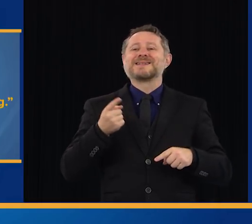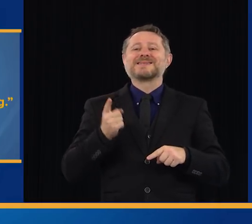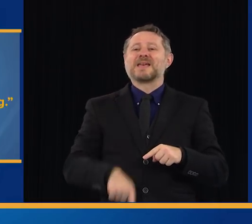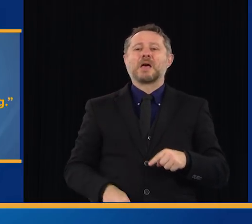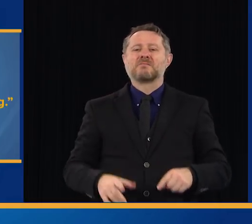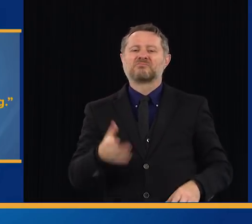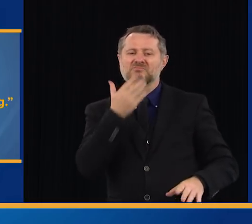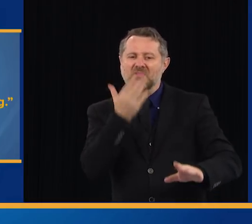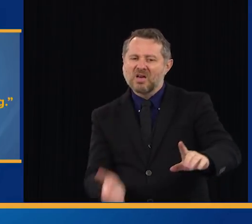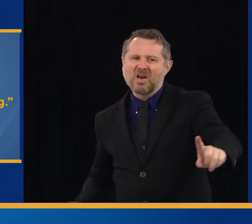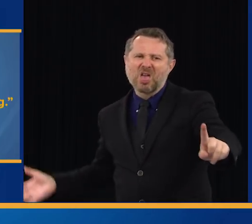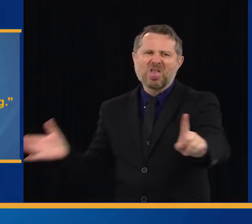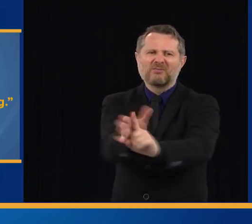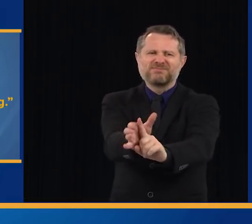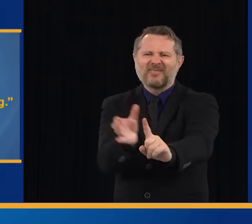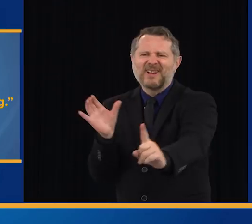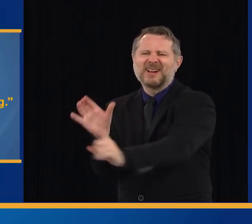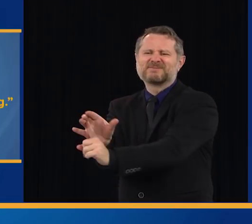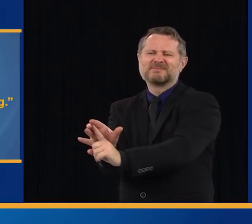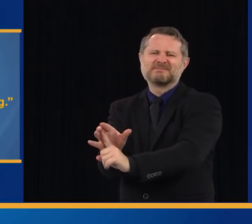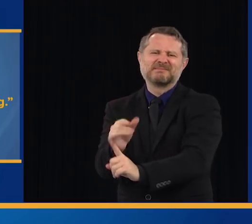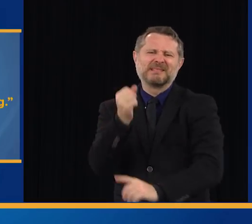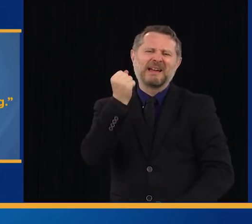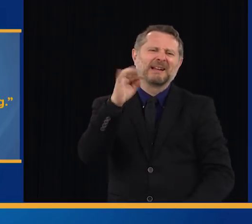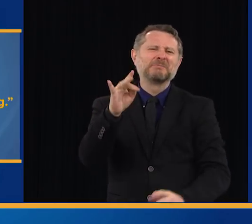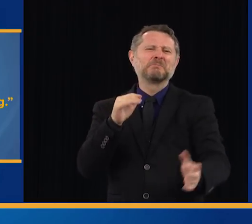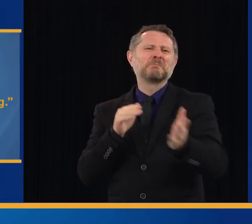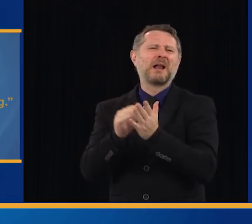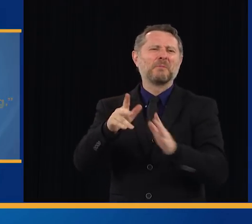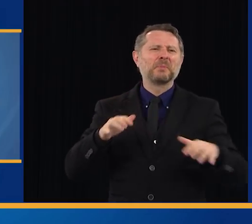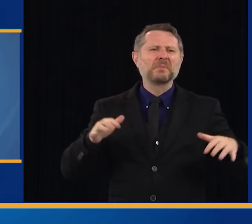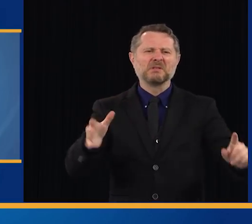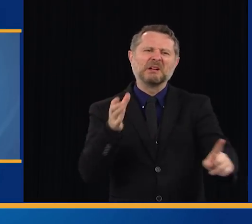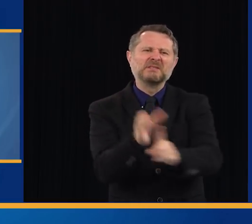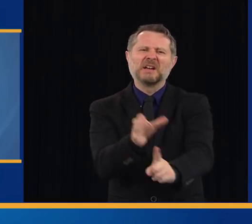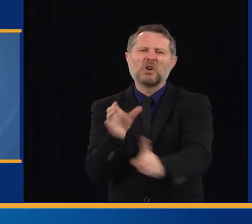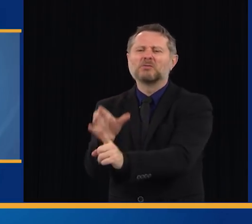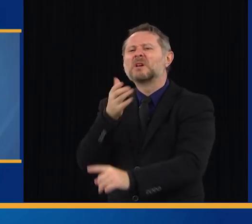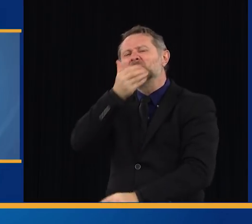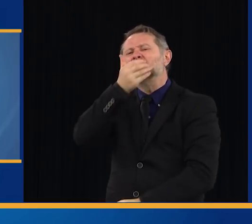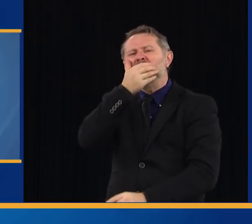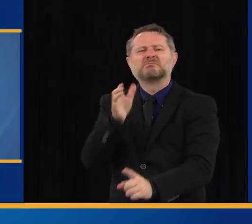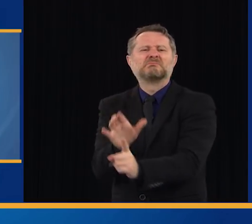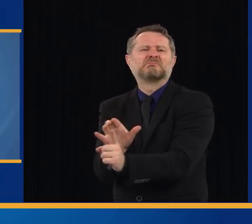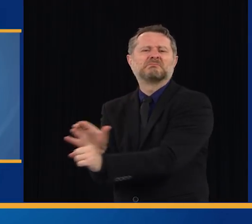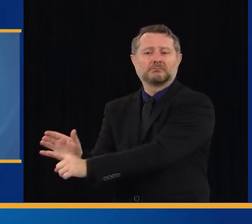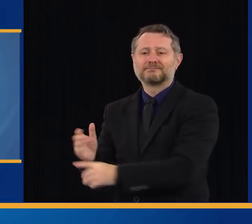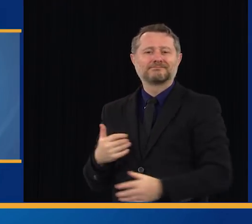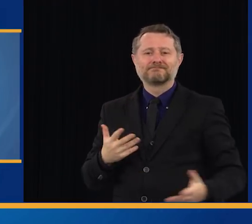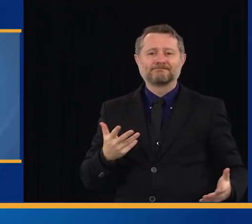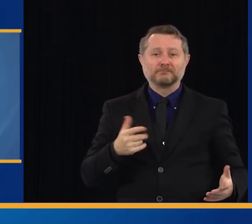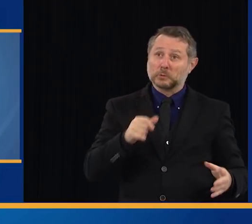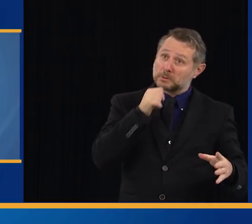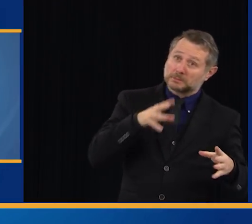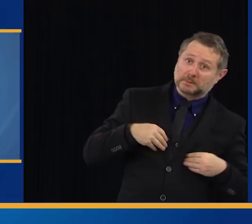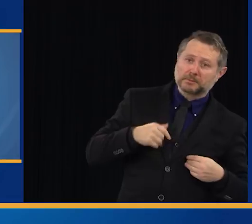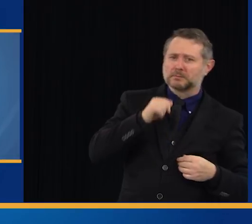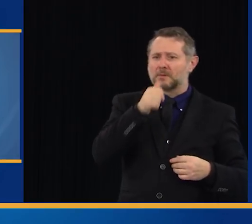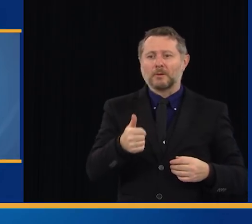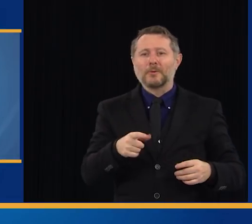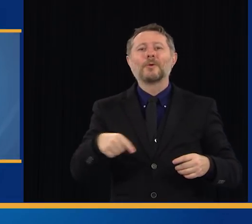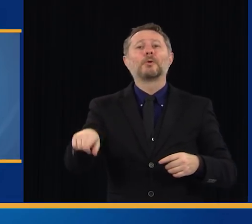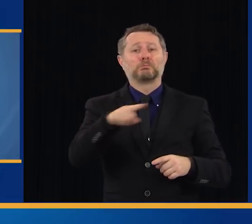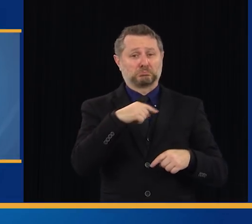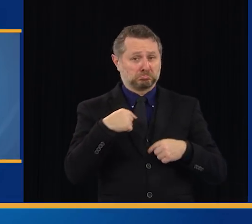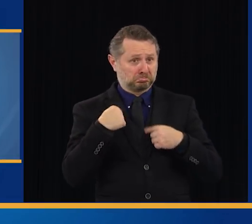people. 17 million people will decide whether or not they'll do it. But they have done it